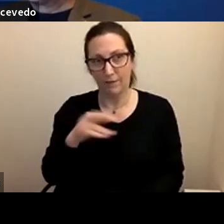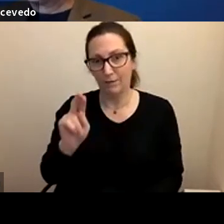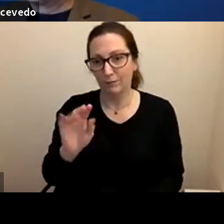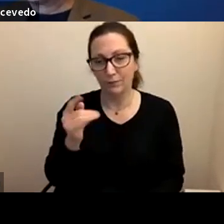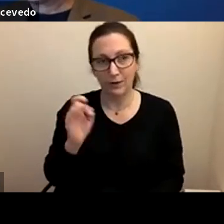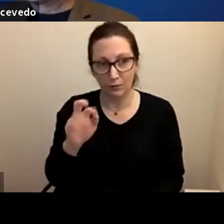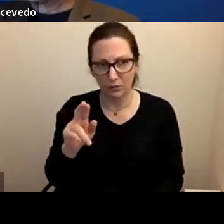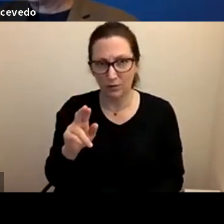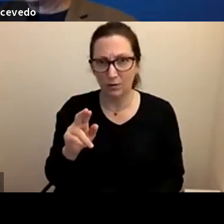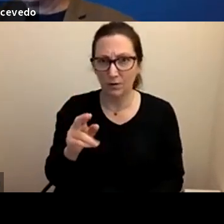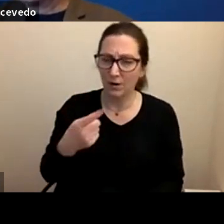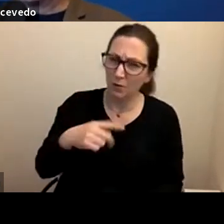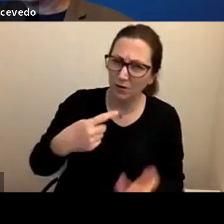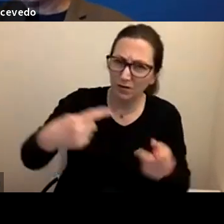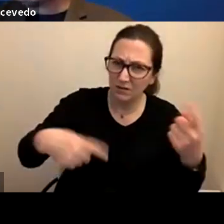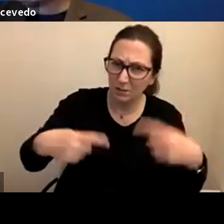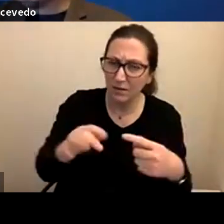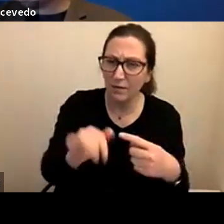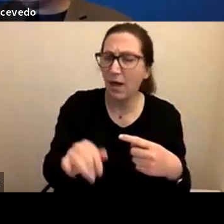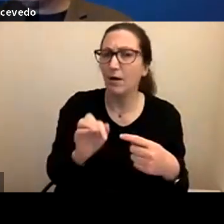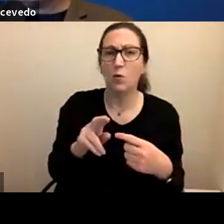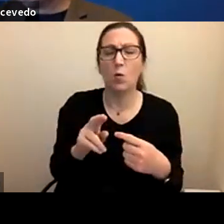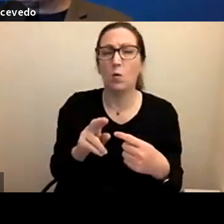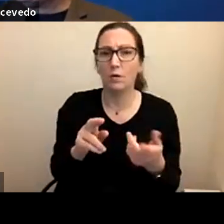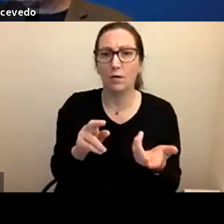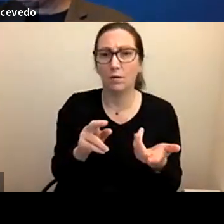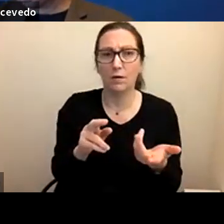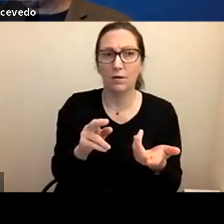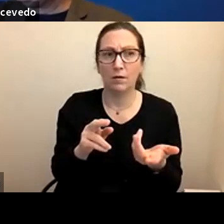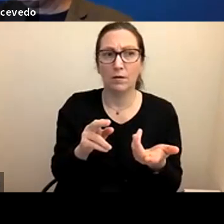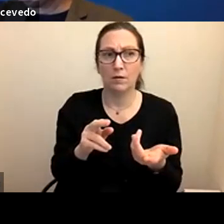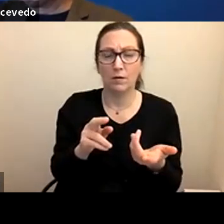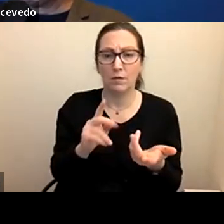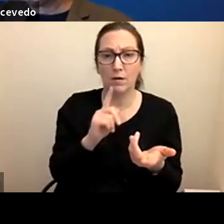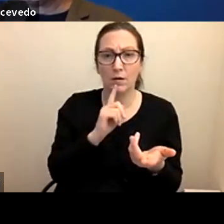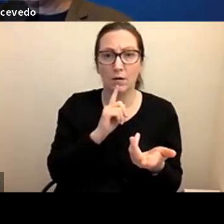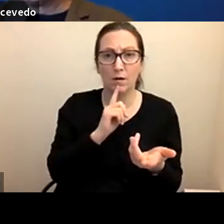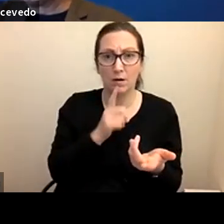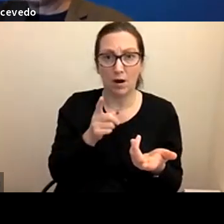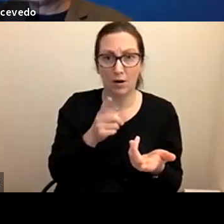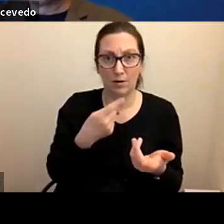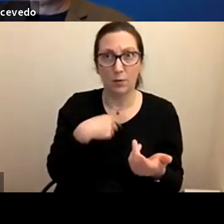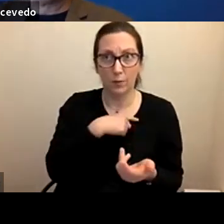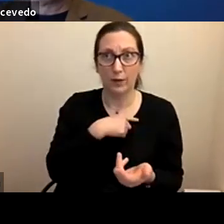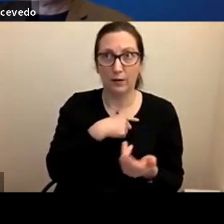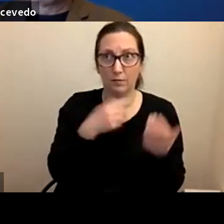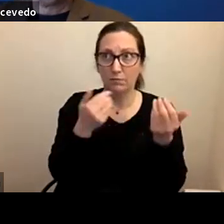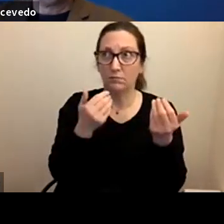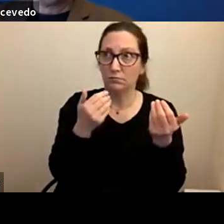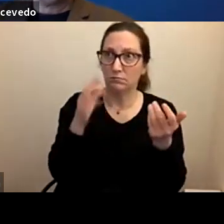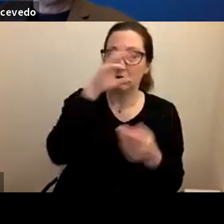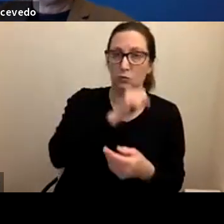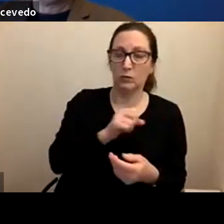the definition of rigor, or are we going in with that belief and